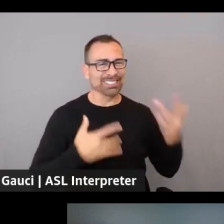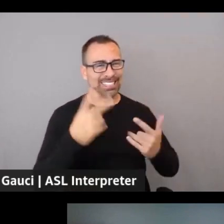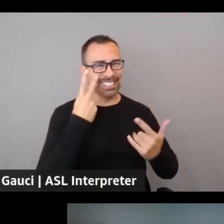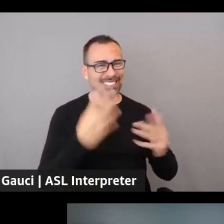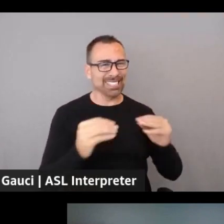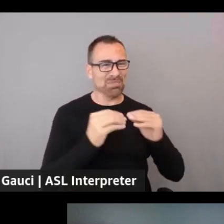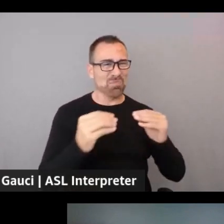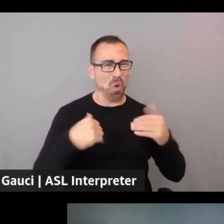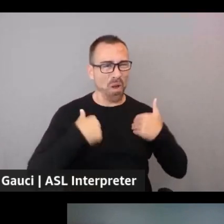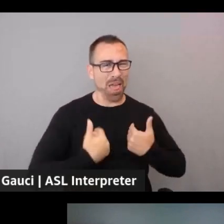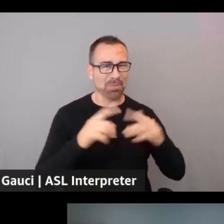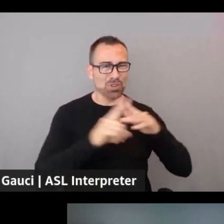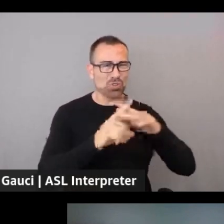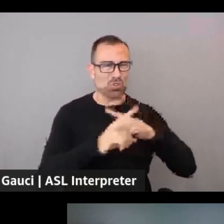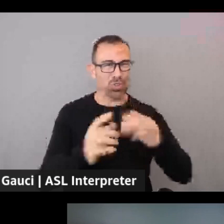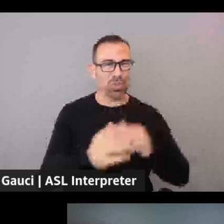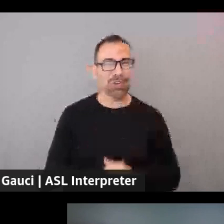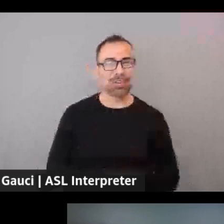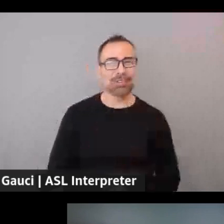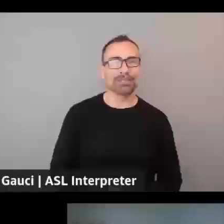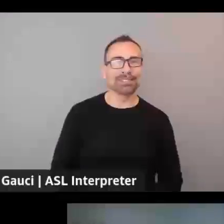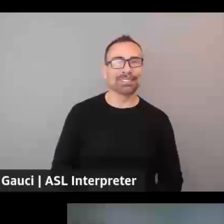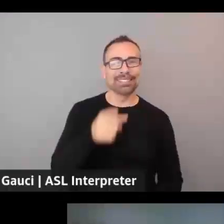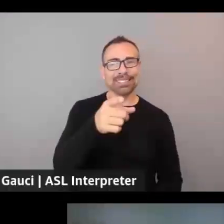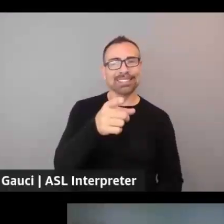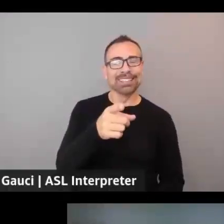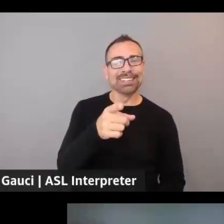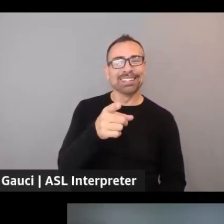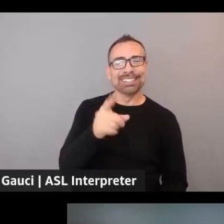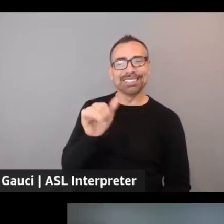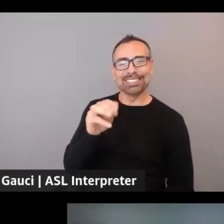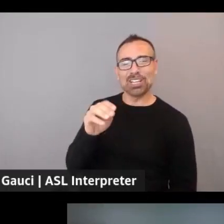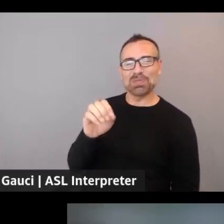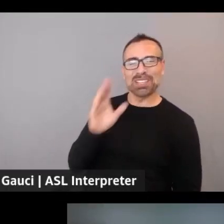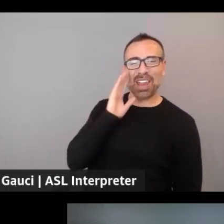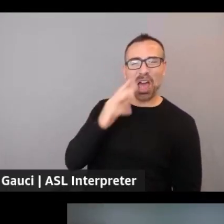I'll bring my little on one day. All right. As long as they cheer